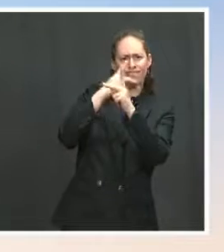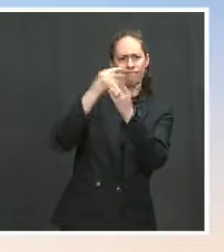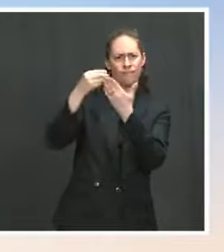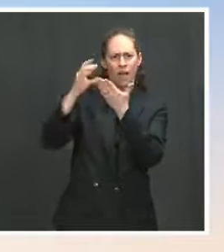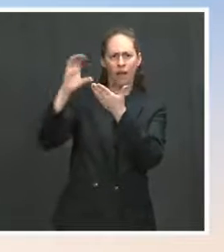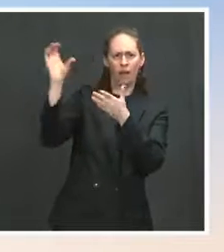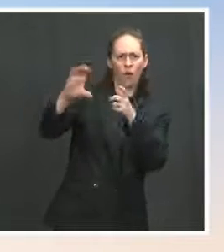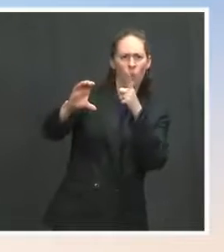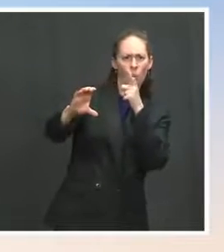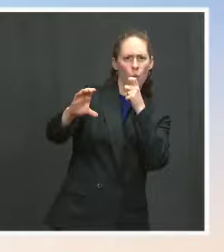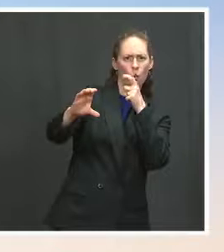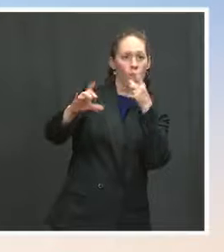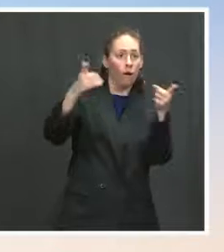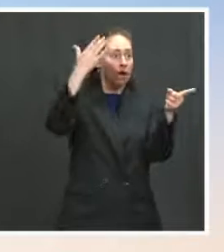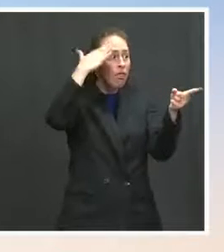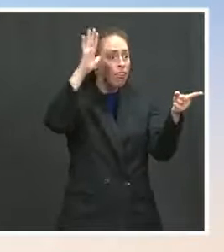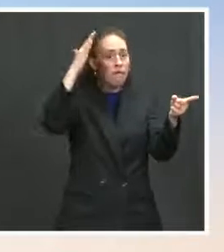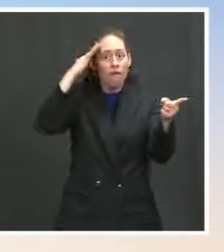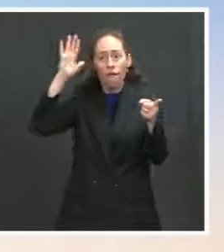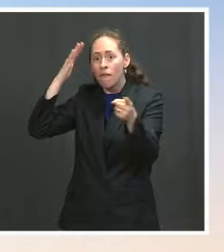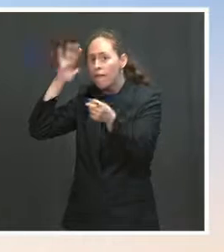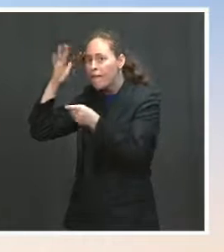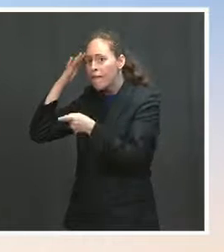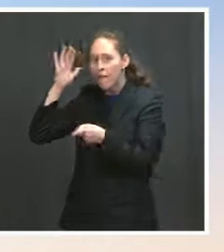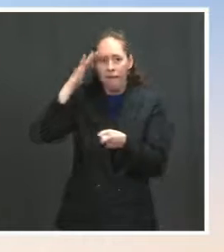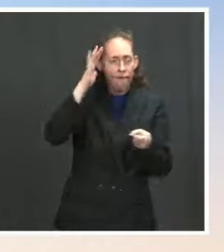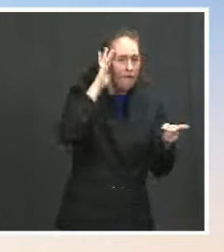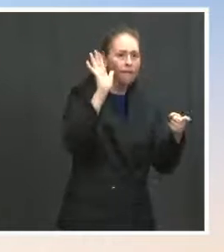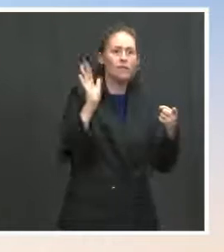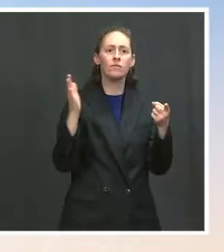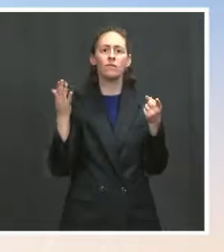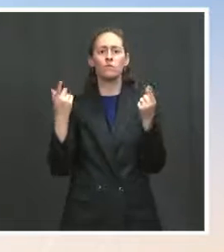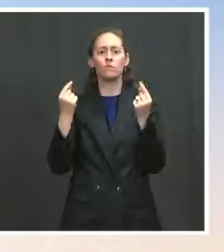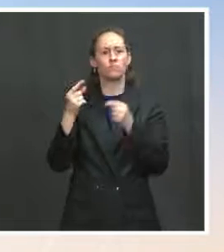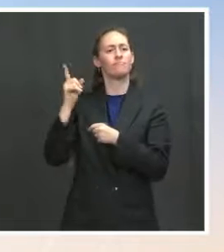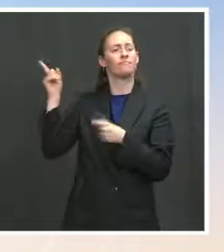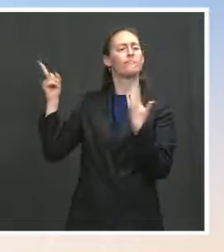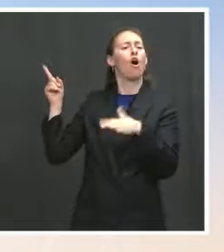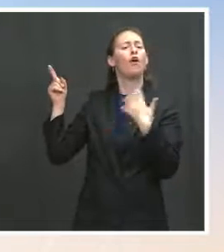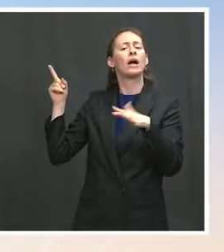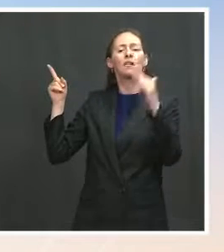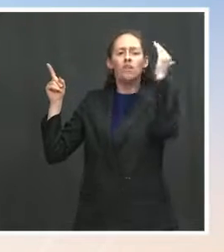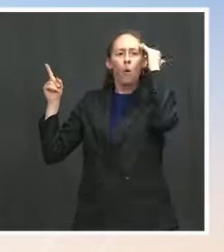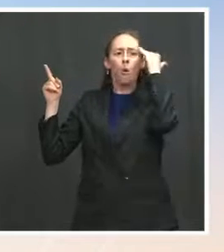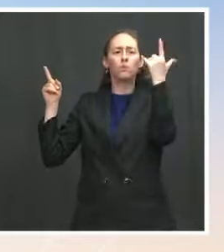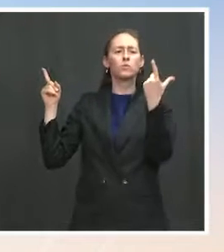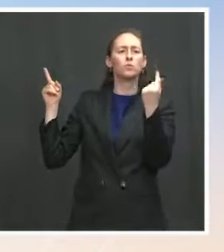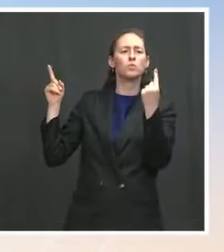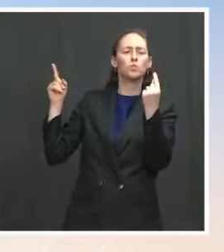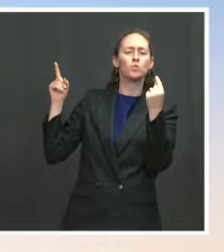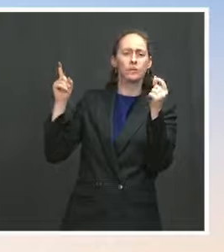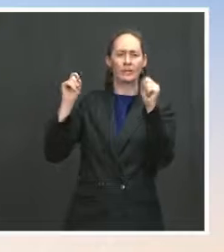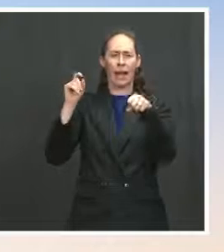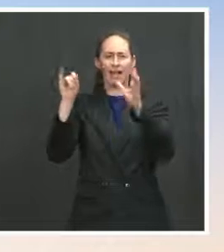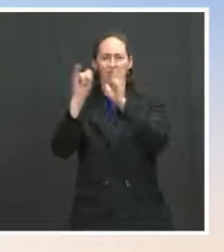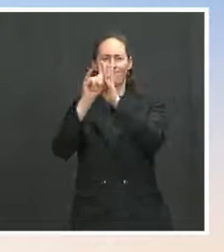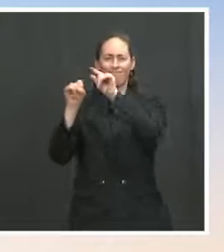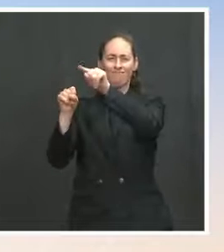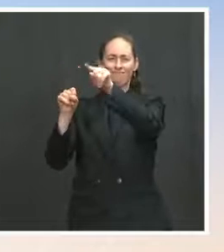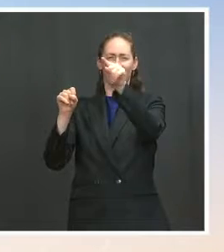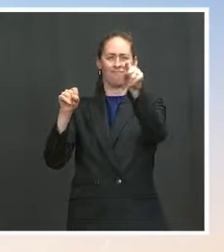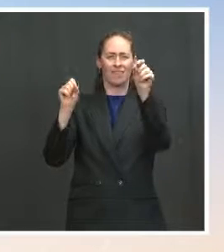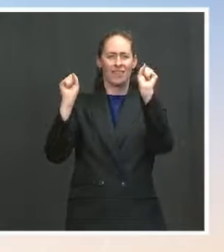So this is a way for him to identify pieces that he's long been proponent of as ways where he feels it would not violate.